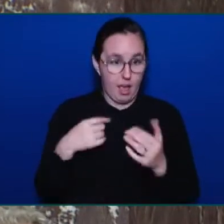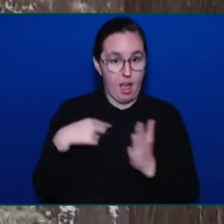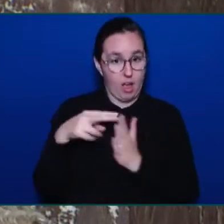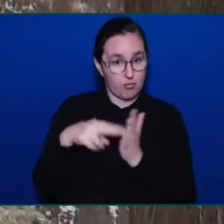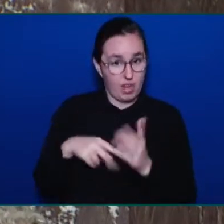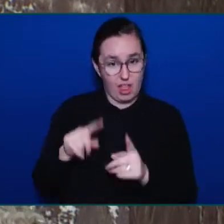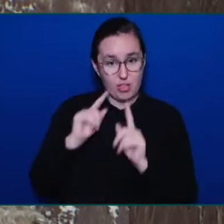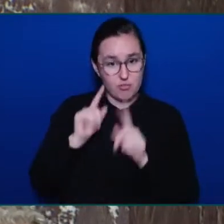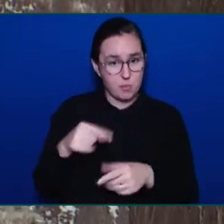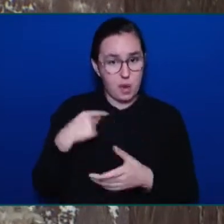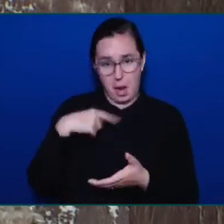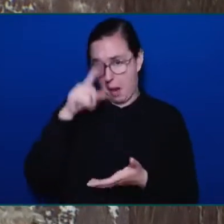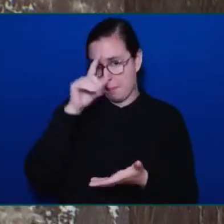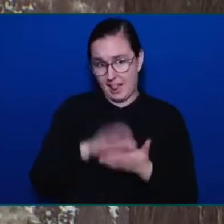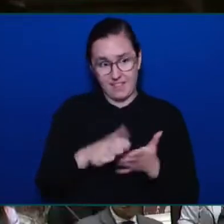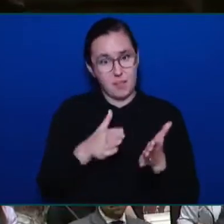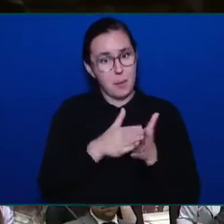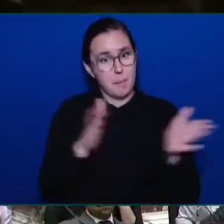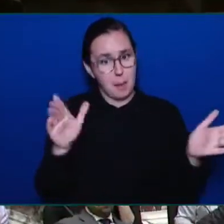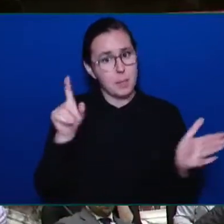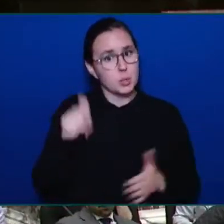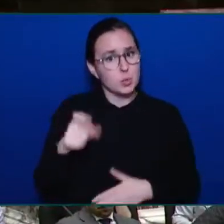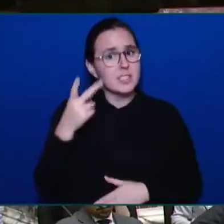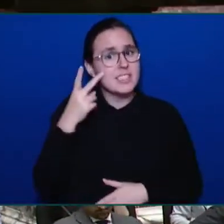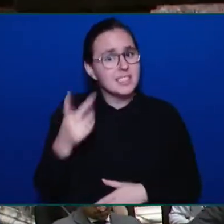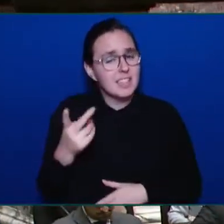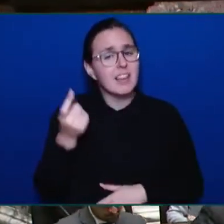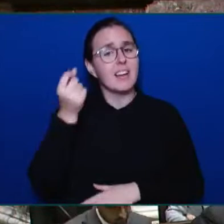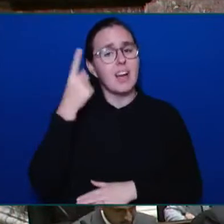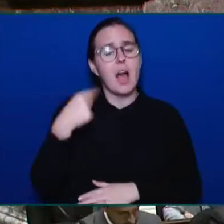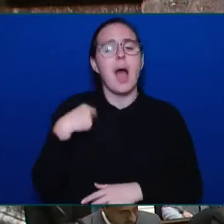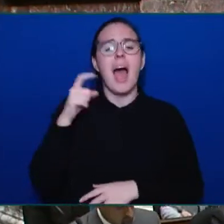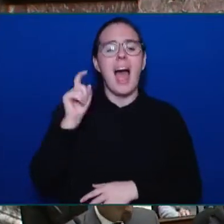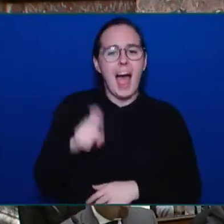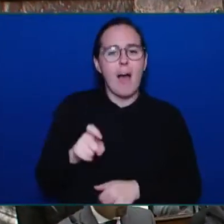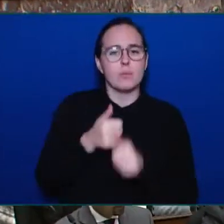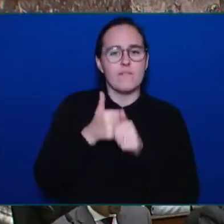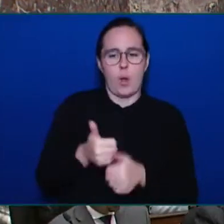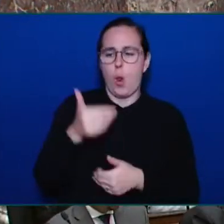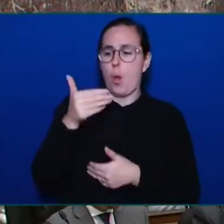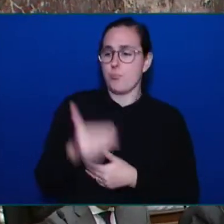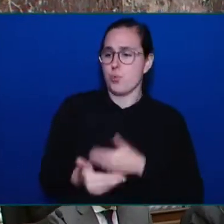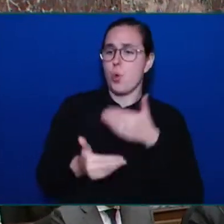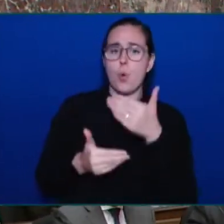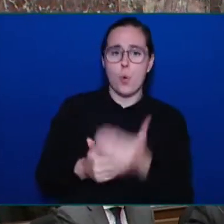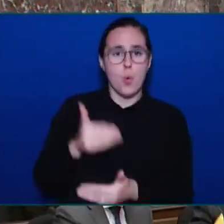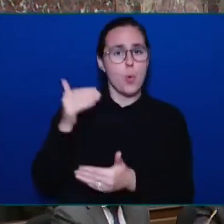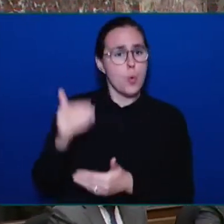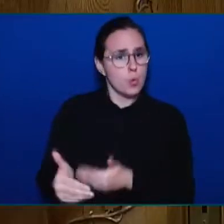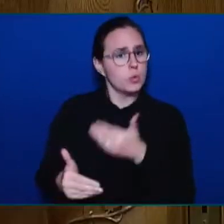that are needed, and we will be releasing it. The bell ends the question period.